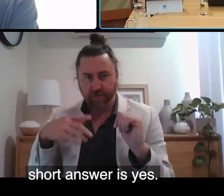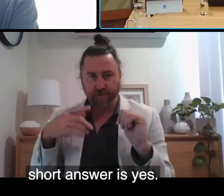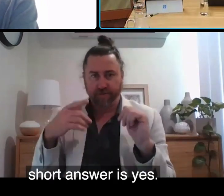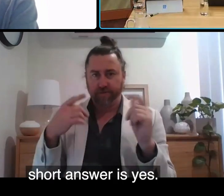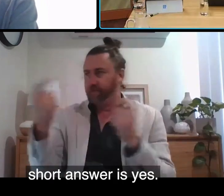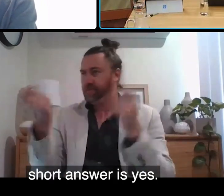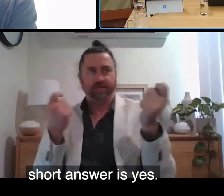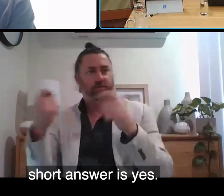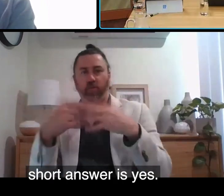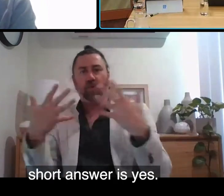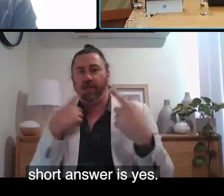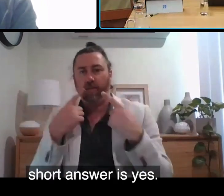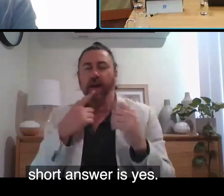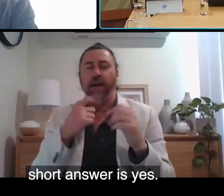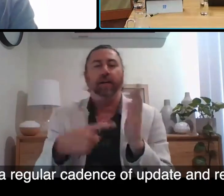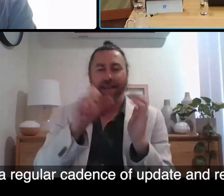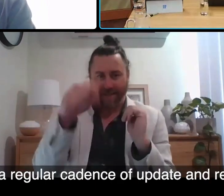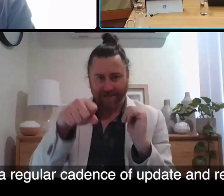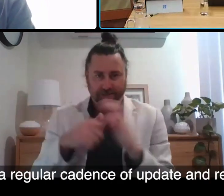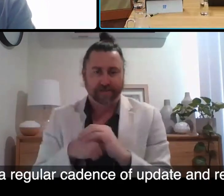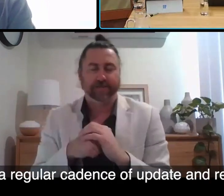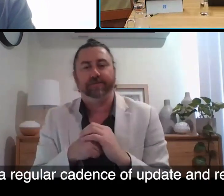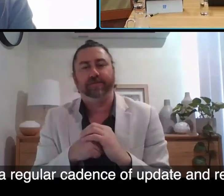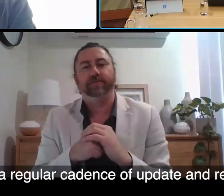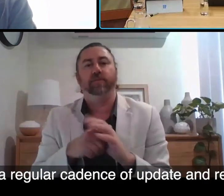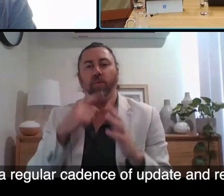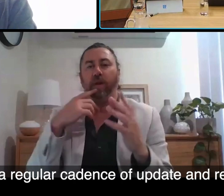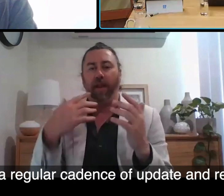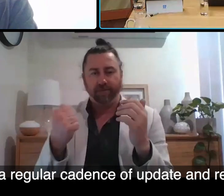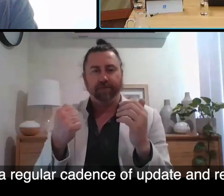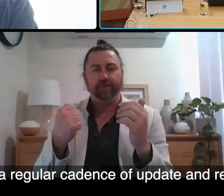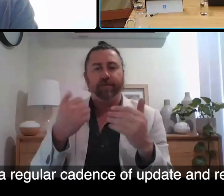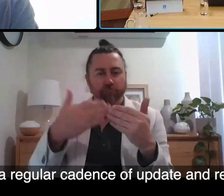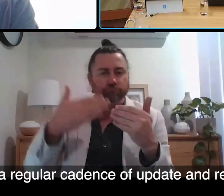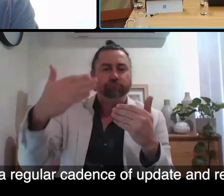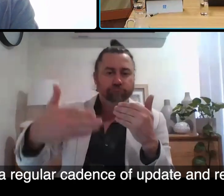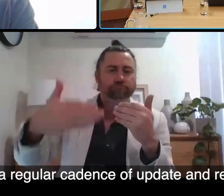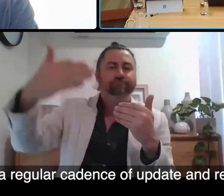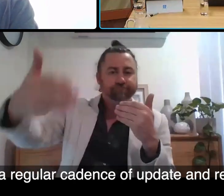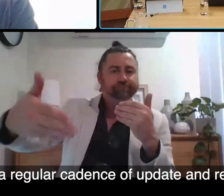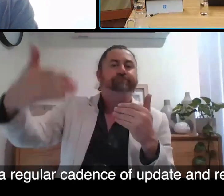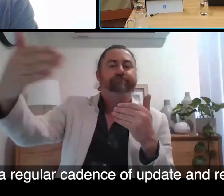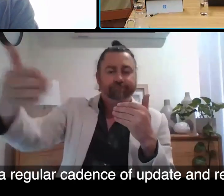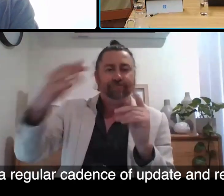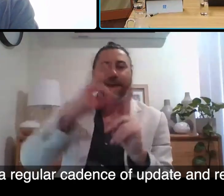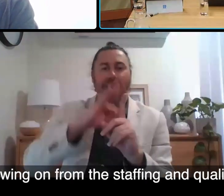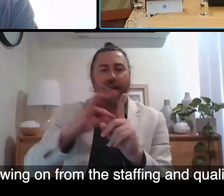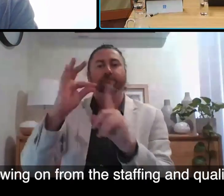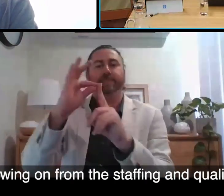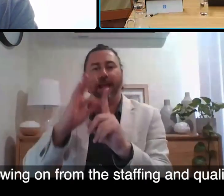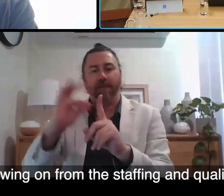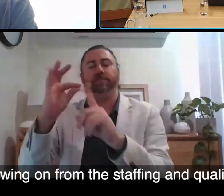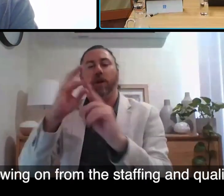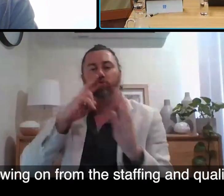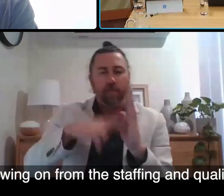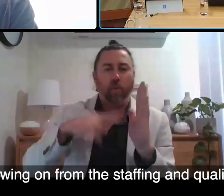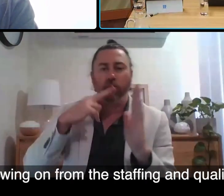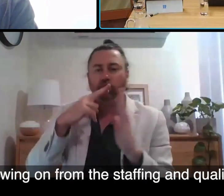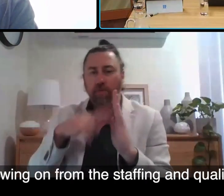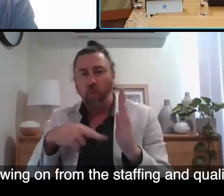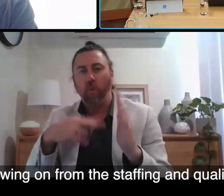frequencies, but the short answer is yes. There will be a regular cadence of update and reporting.